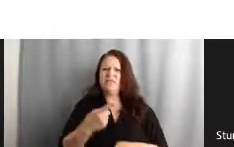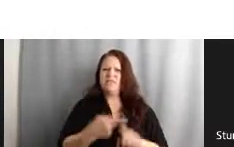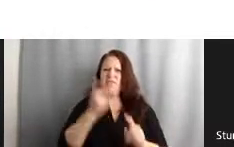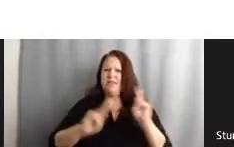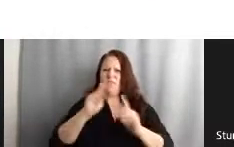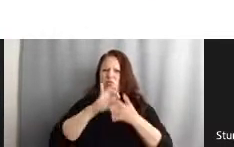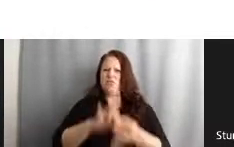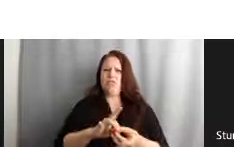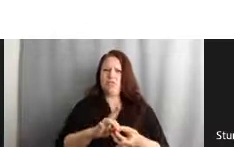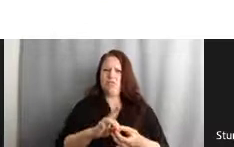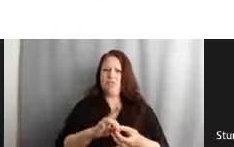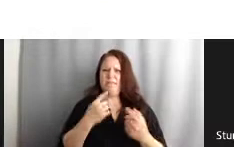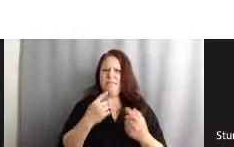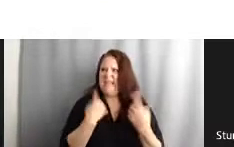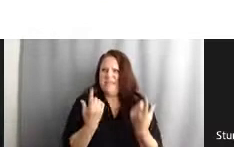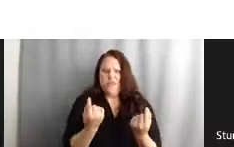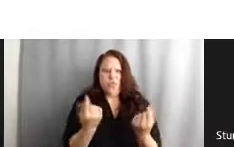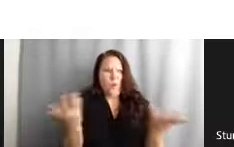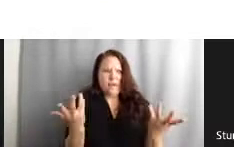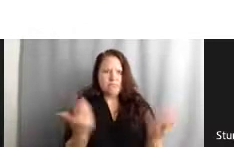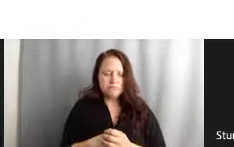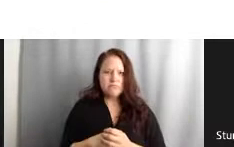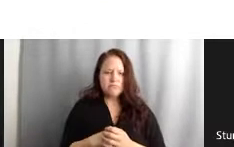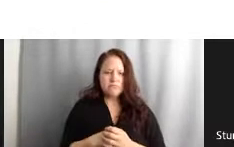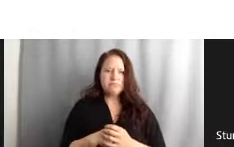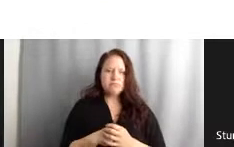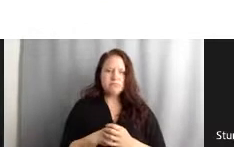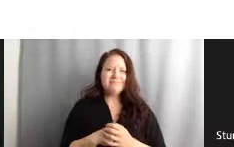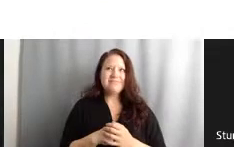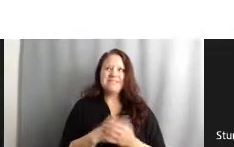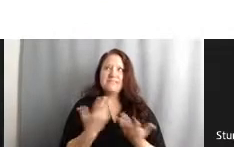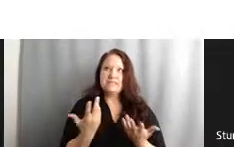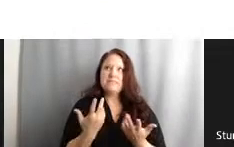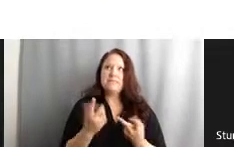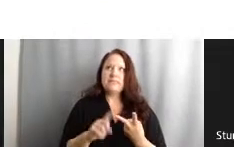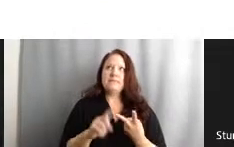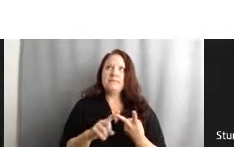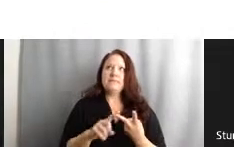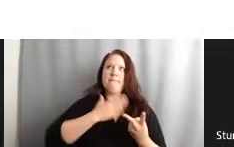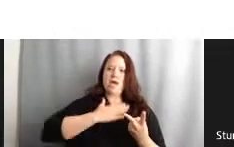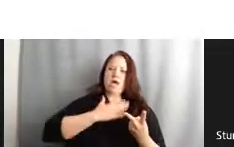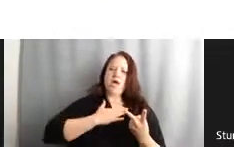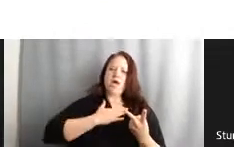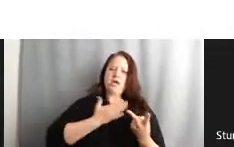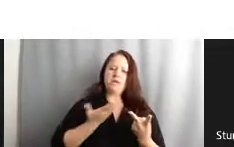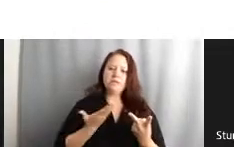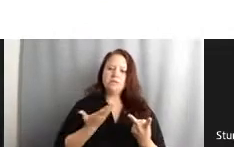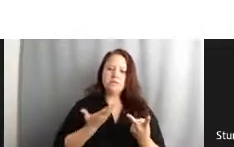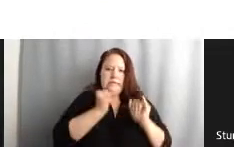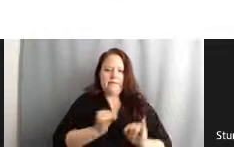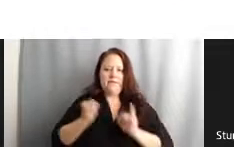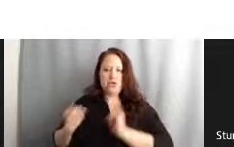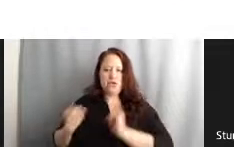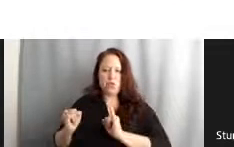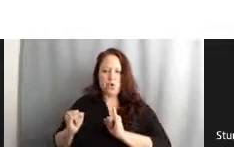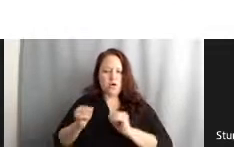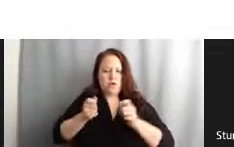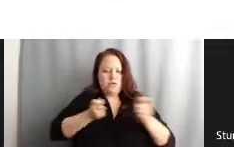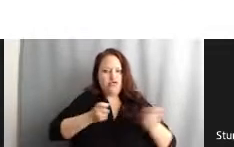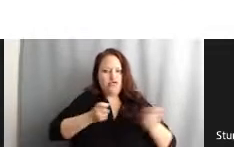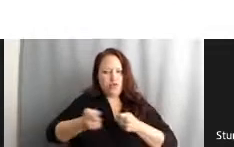about what they can do. What are the things that are within our personal and individual locus of